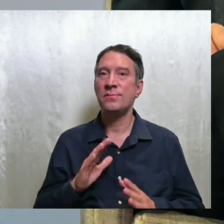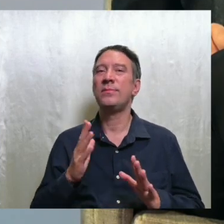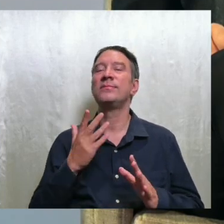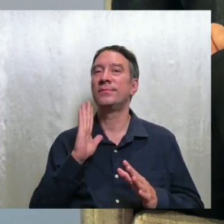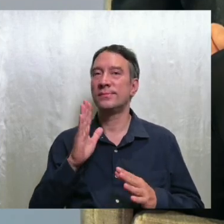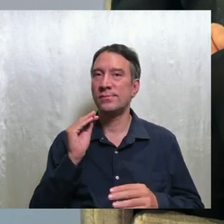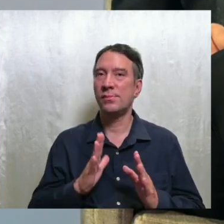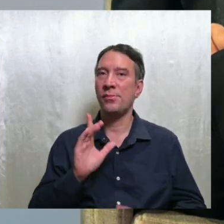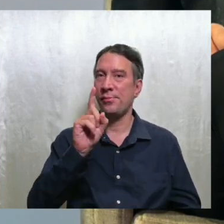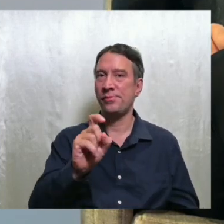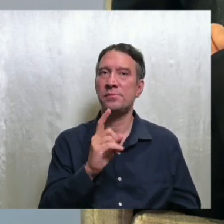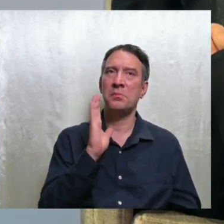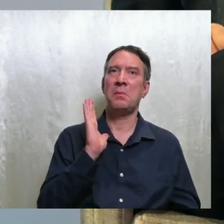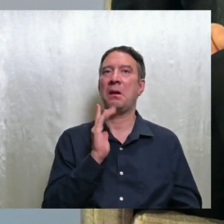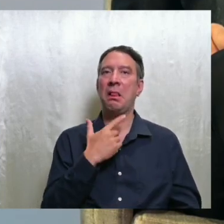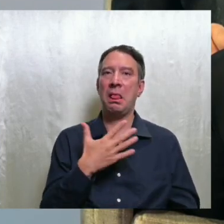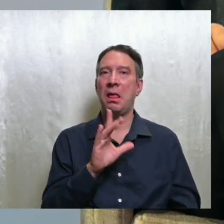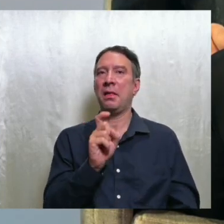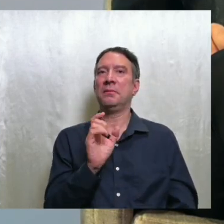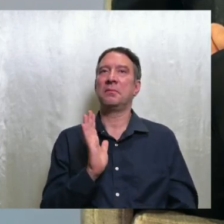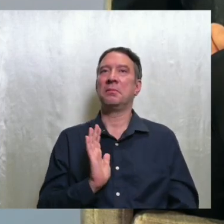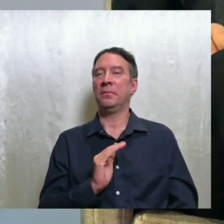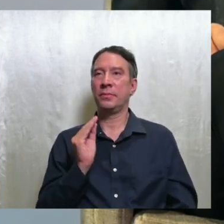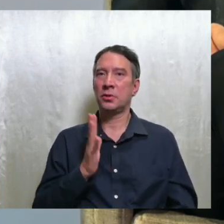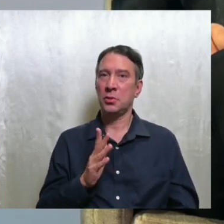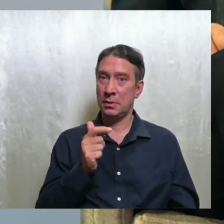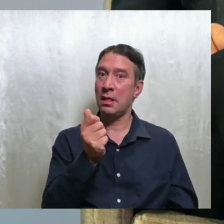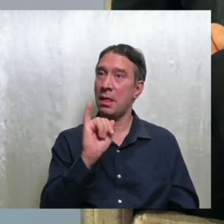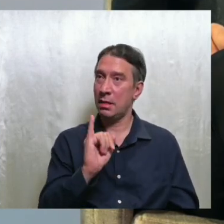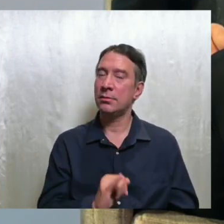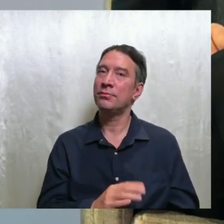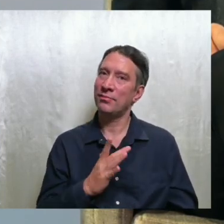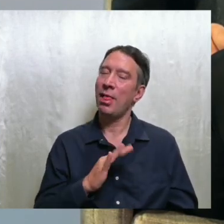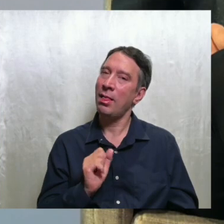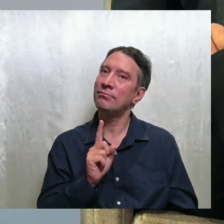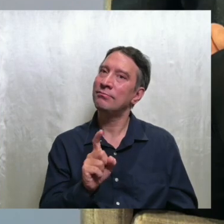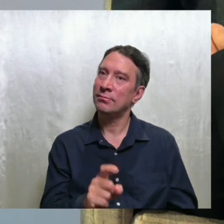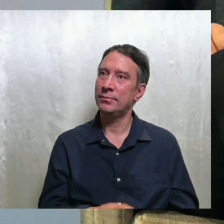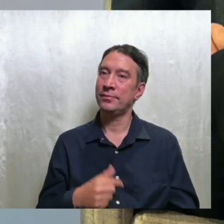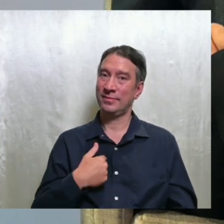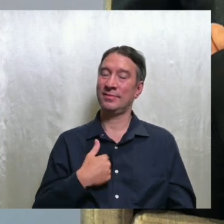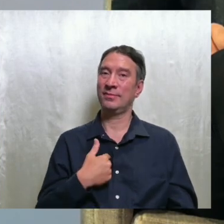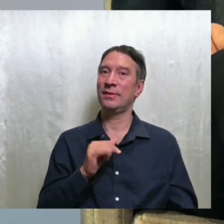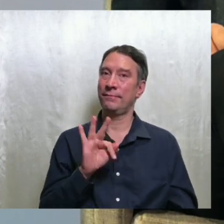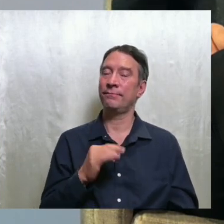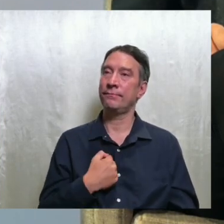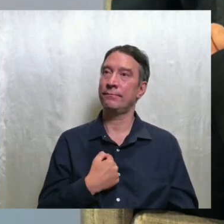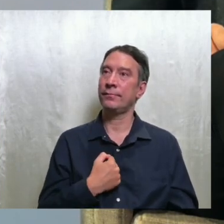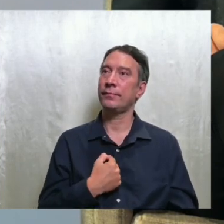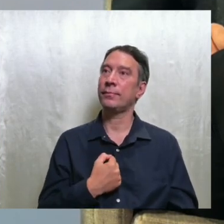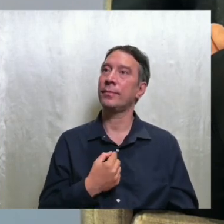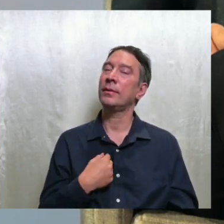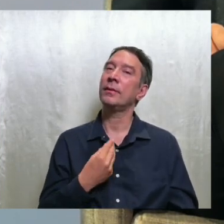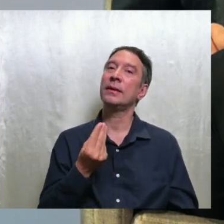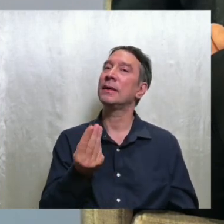with AI, once you provide them a facility where there's nobody to judge them, their colleagues are not going to judge them, their teachers are not going to